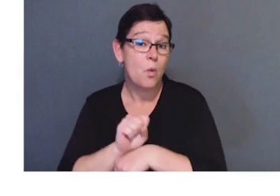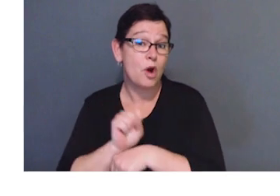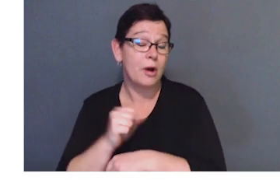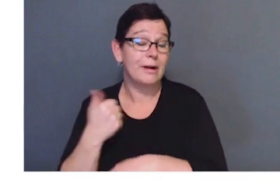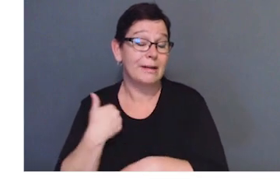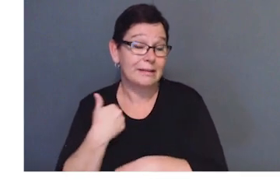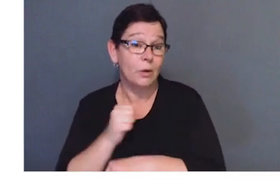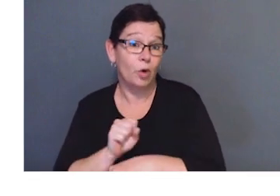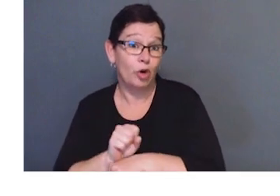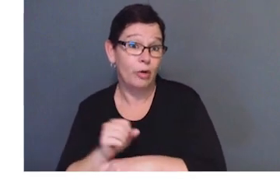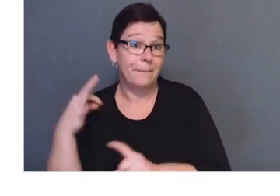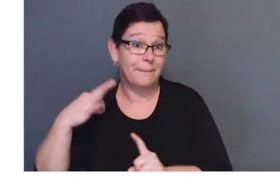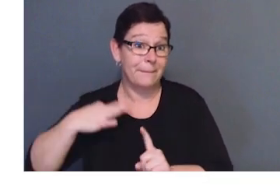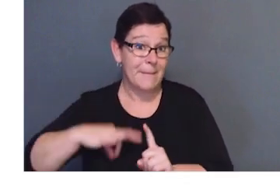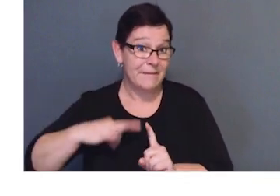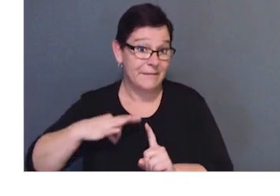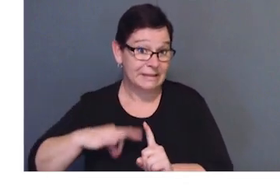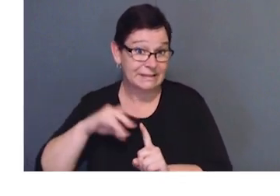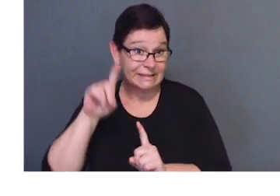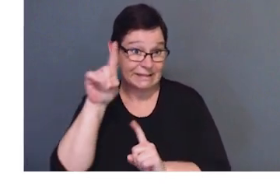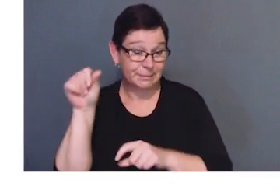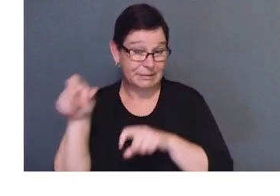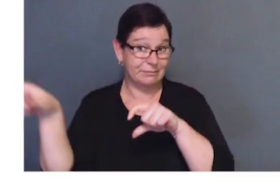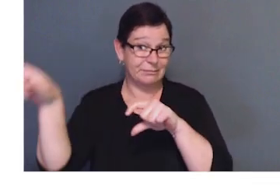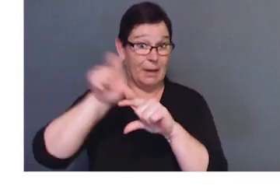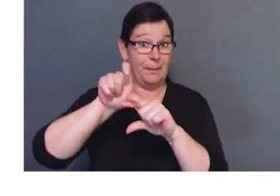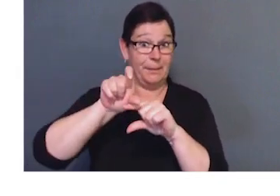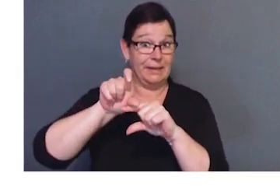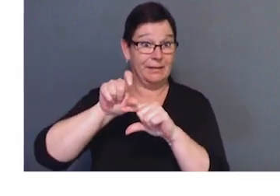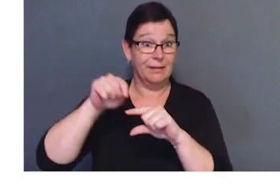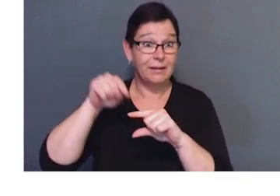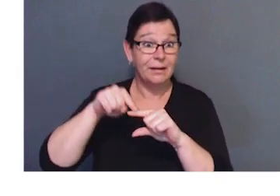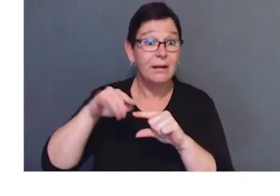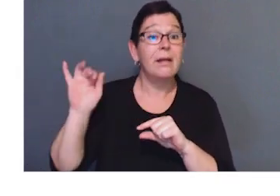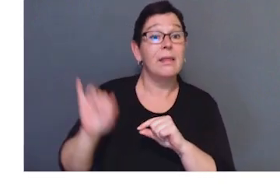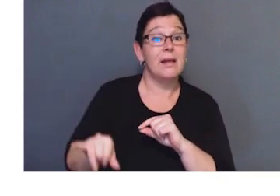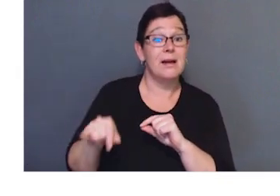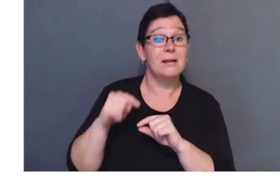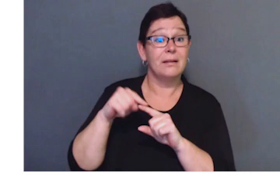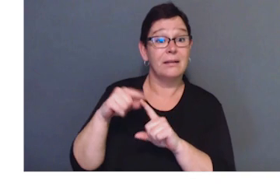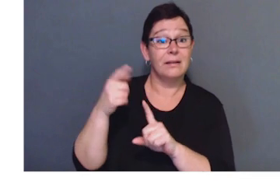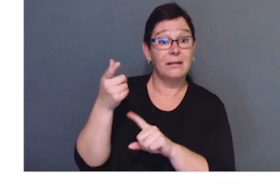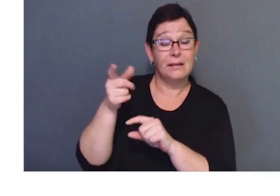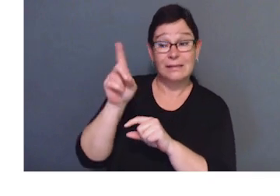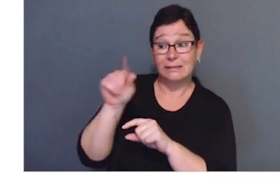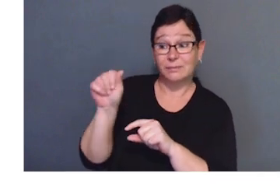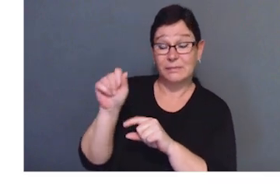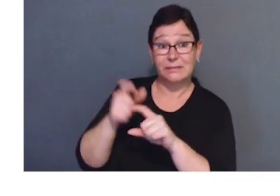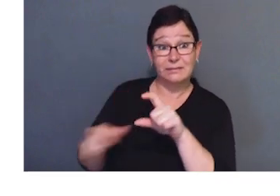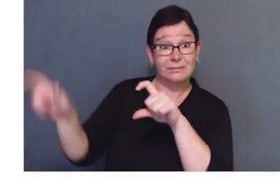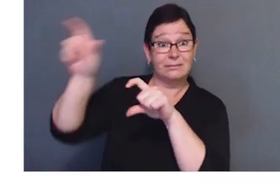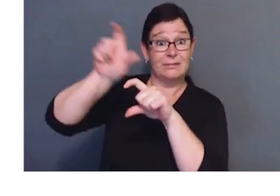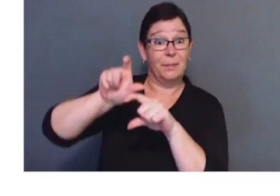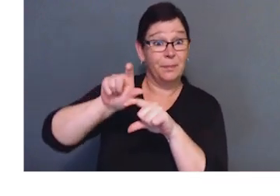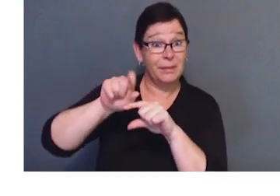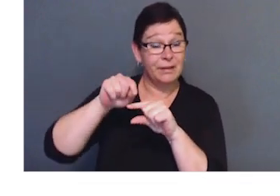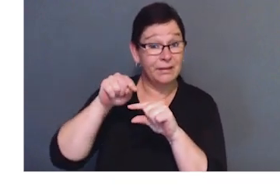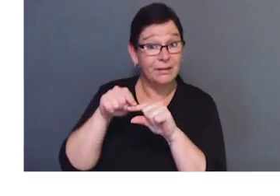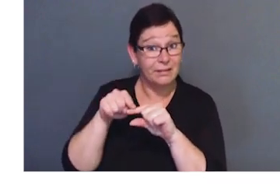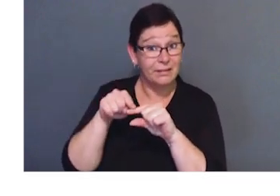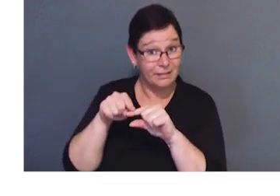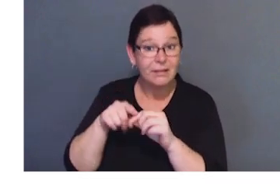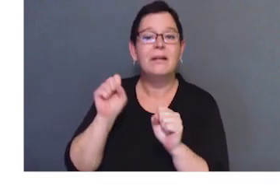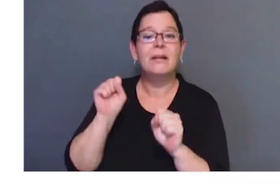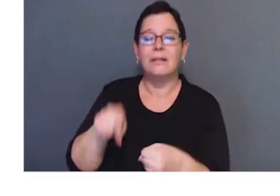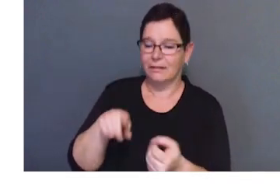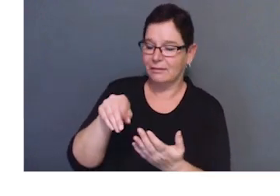Canada Workers Benefit Disability Supplement is a refundable tax credit for low-income workers and their families. You apply